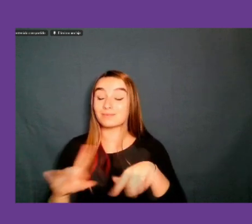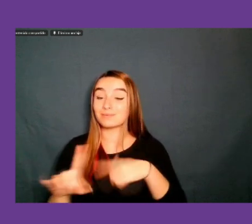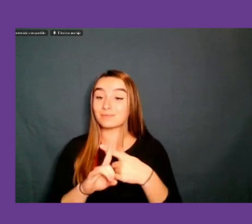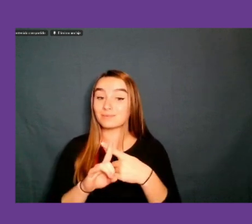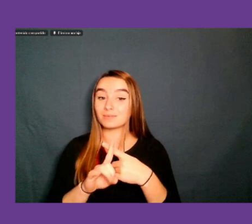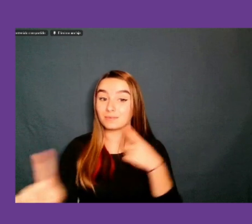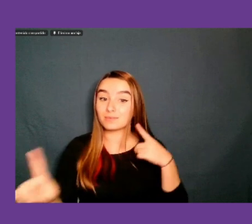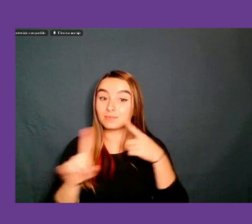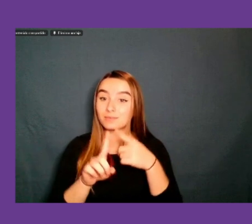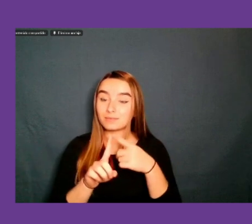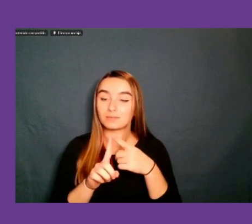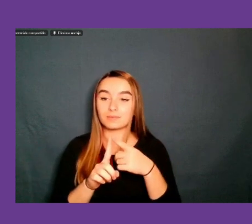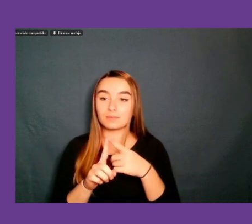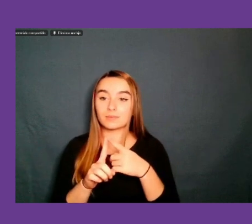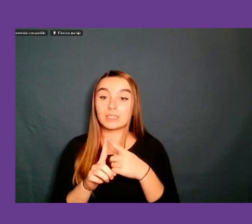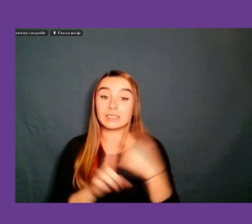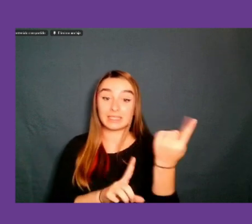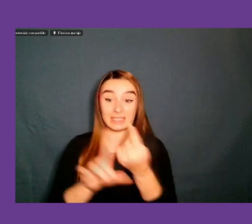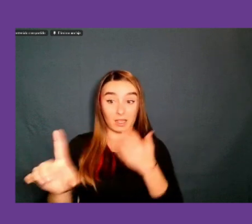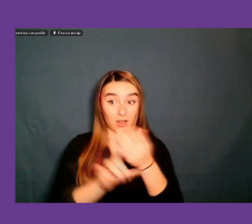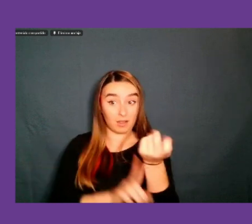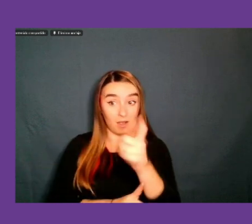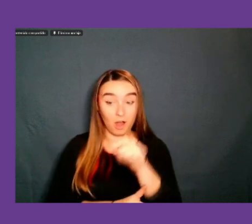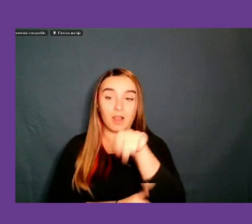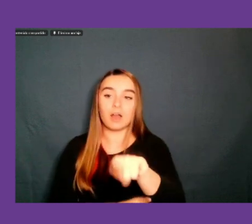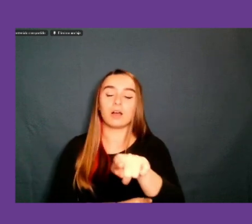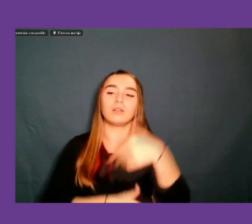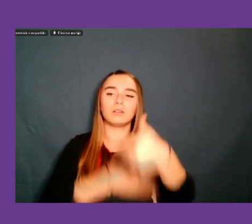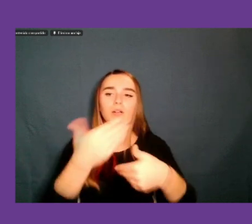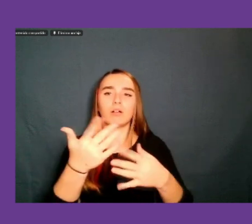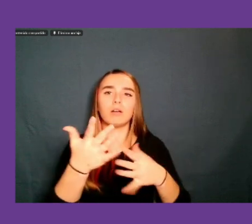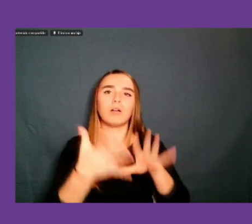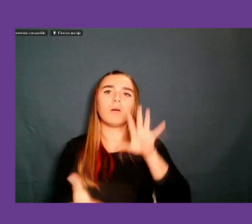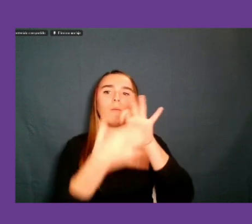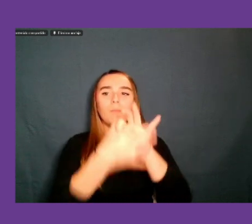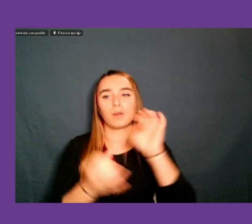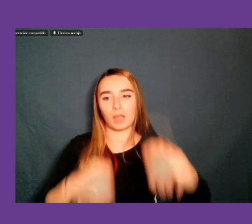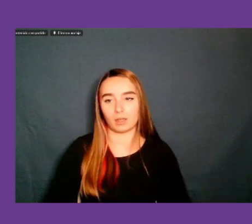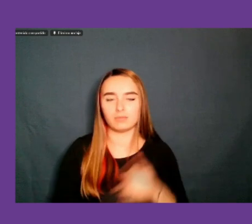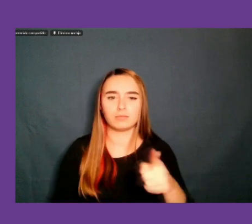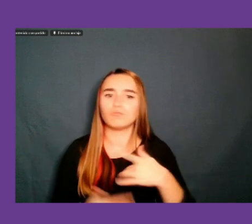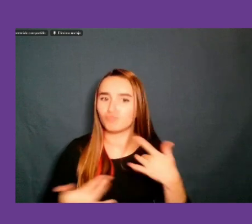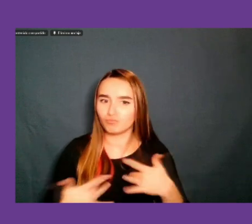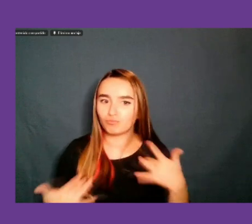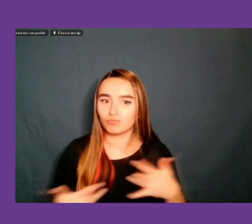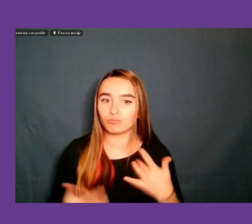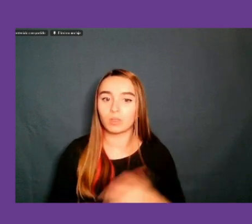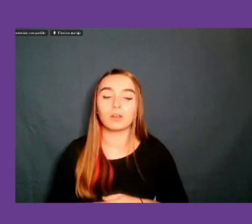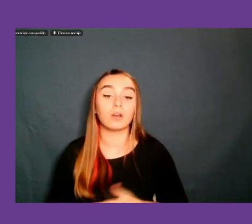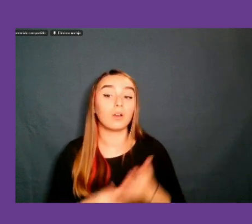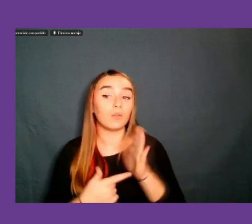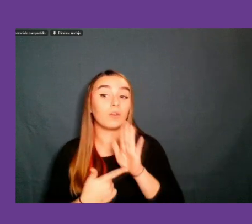continuous improvement of the design for all approach, which is very interesting, in fact. So, for example, I will try to have